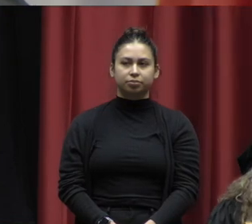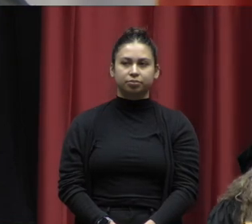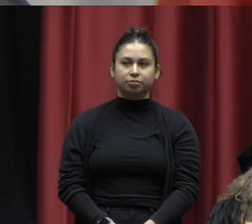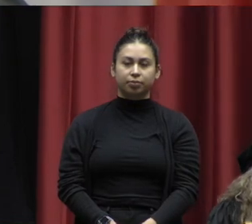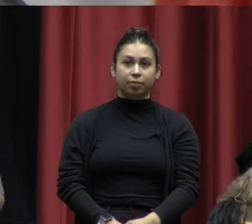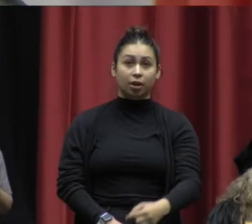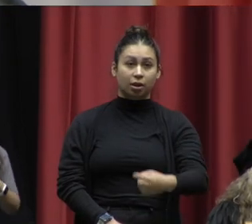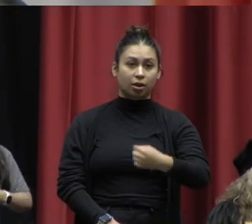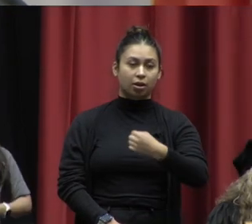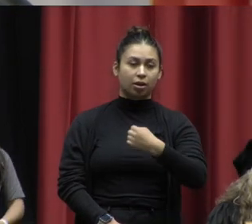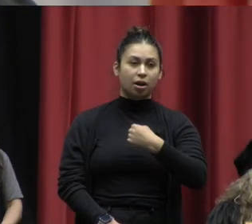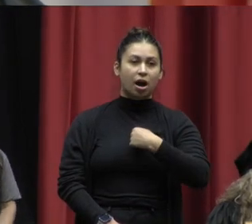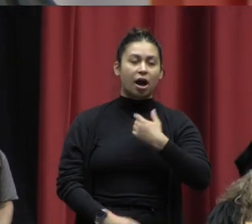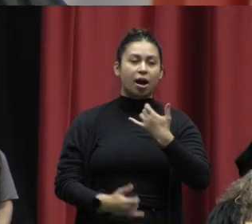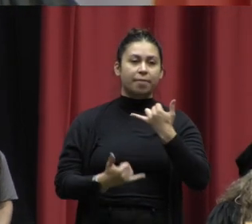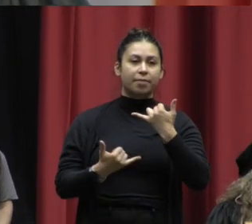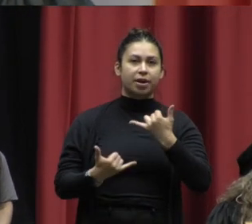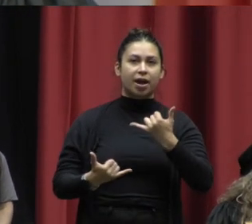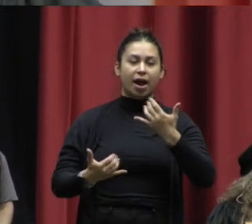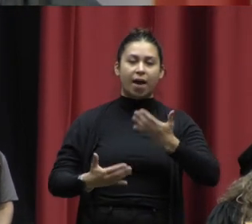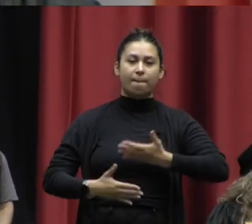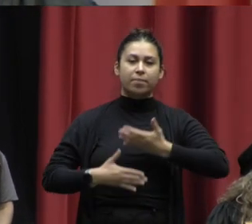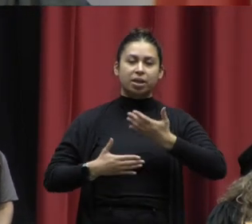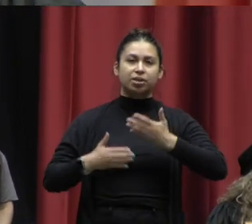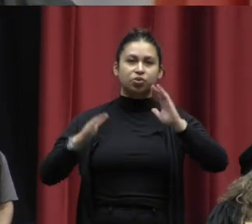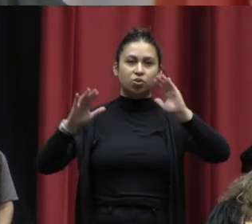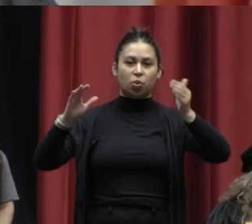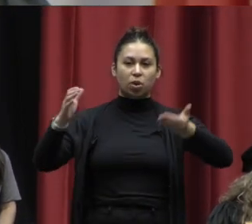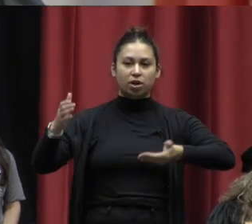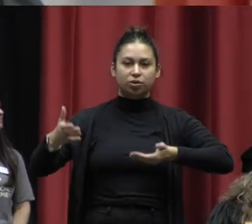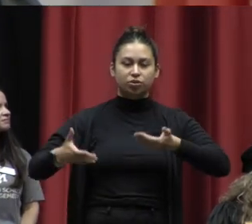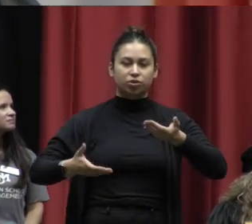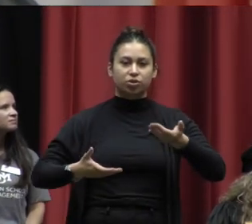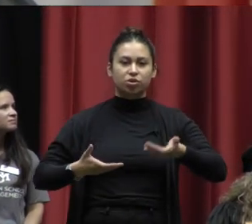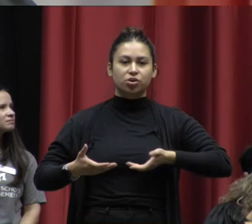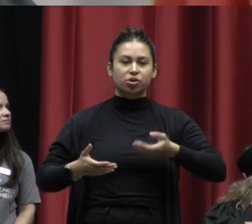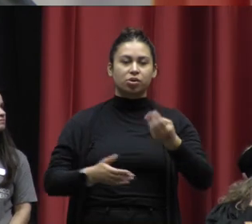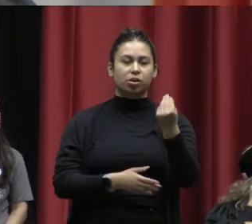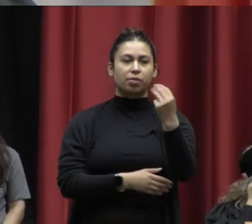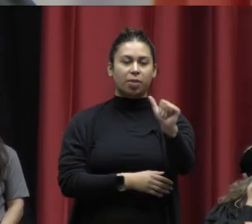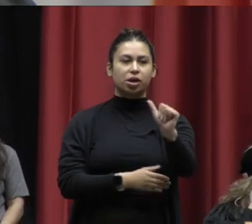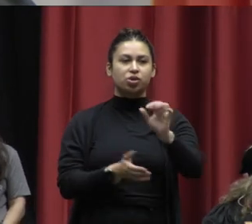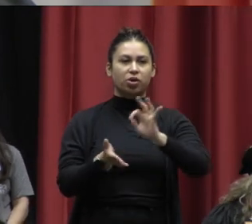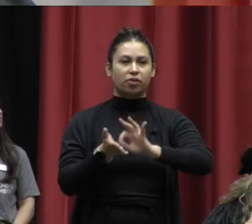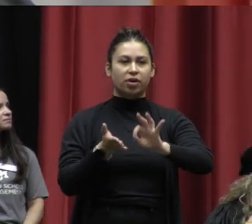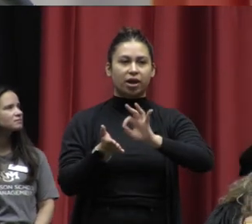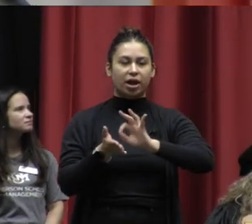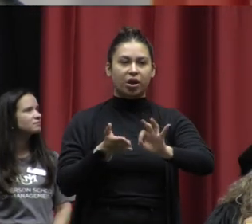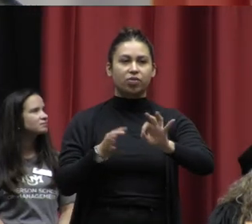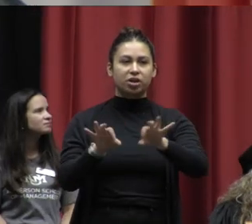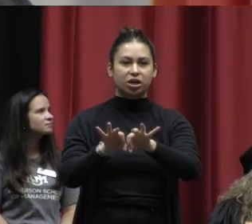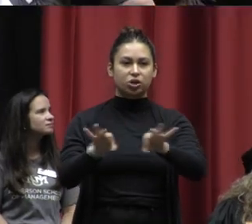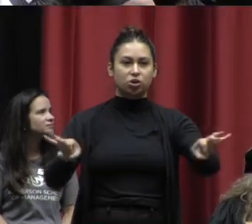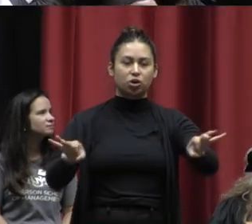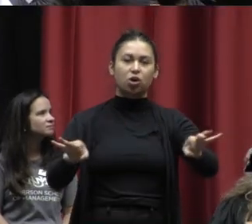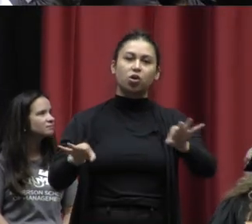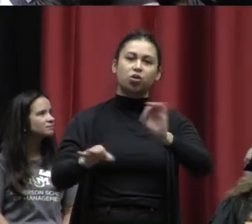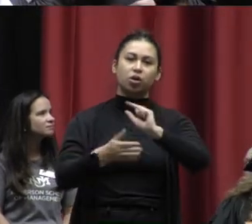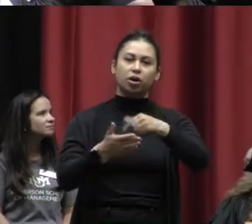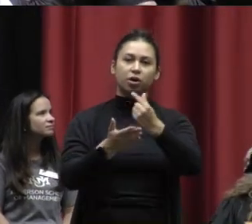I am now pleased to introduce the Master of Accounting degree candidates.